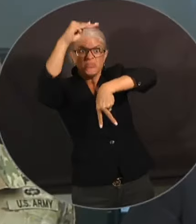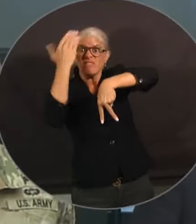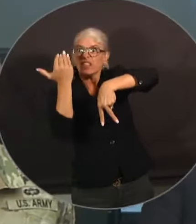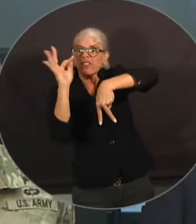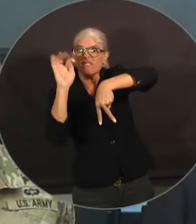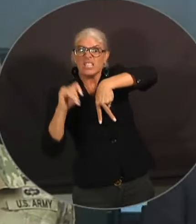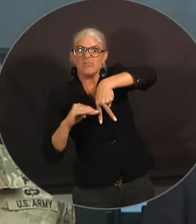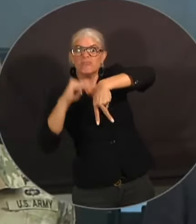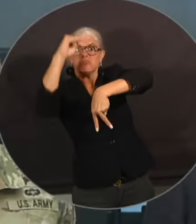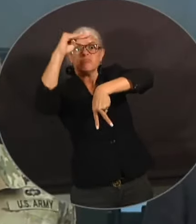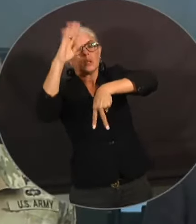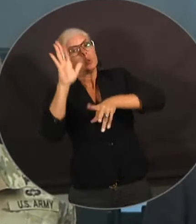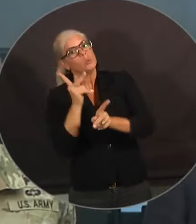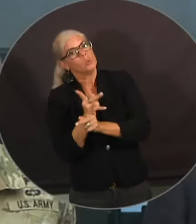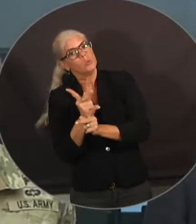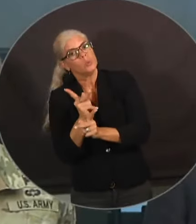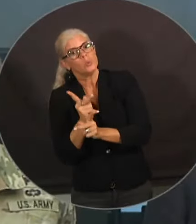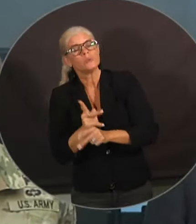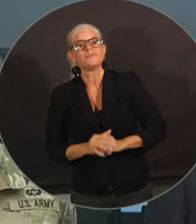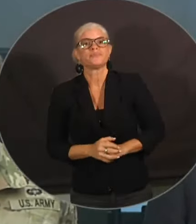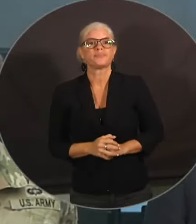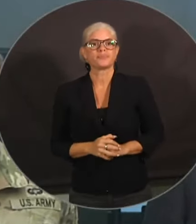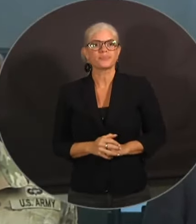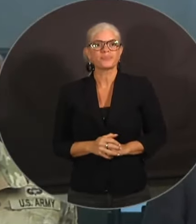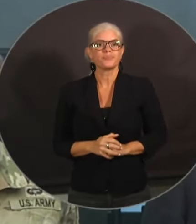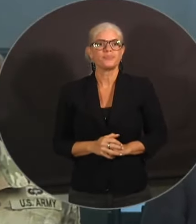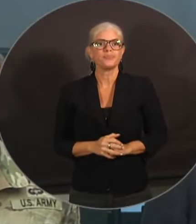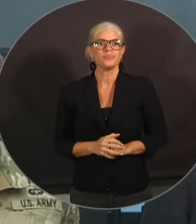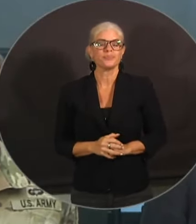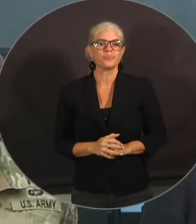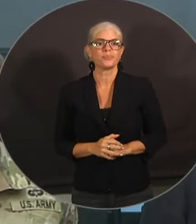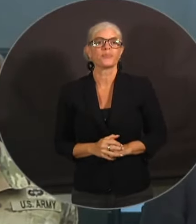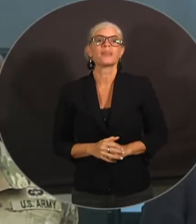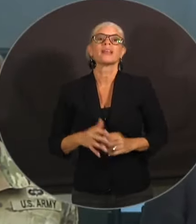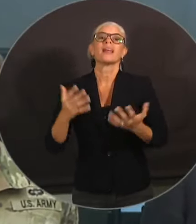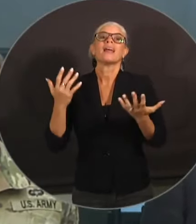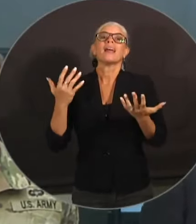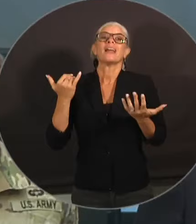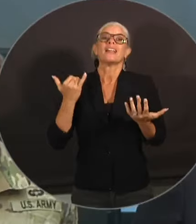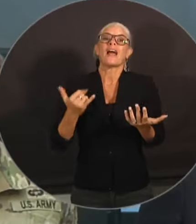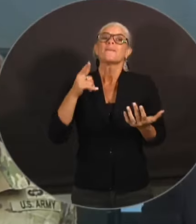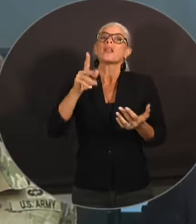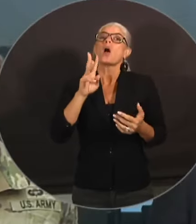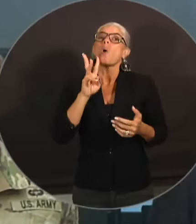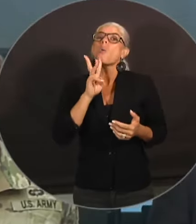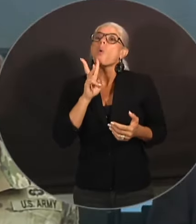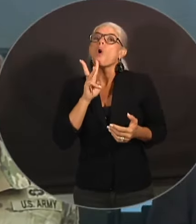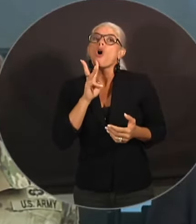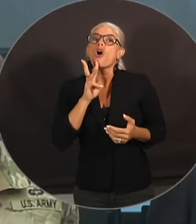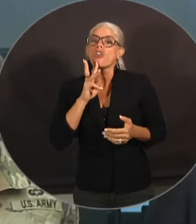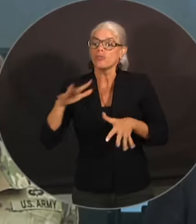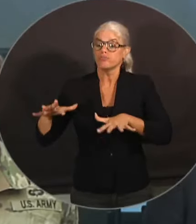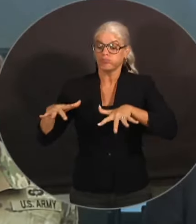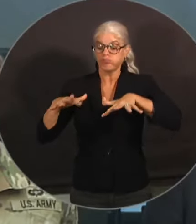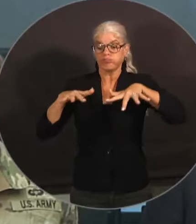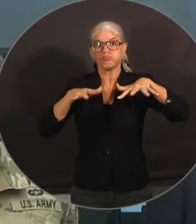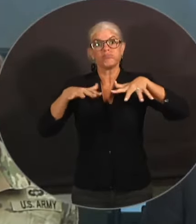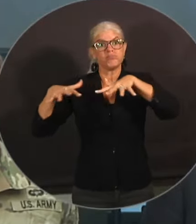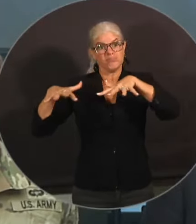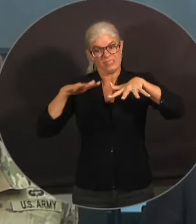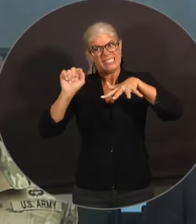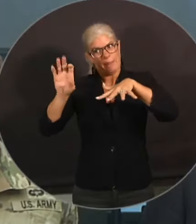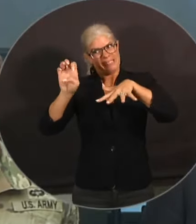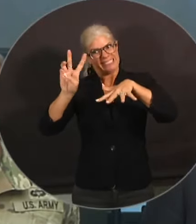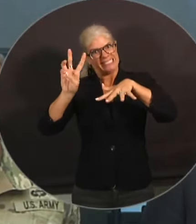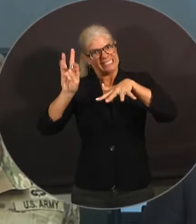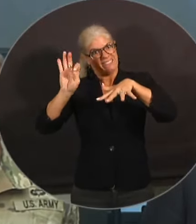are always good. The men standing here with me are, around 6 feet tall, maybe a little bit taller. And, that's going to